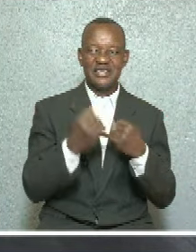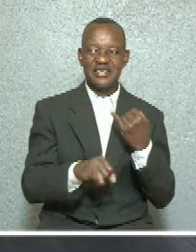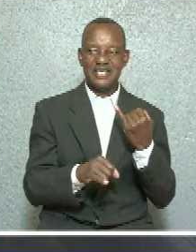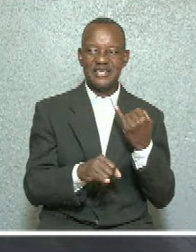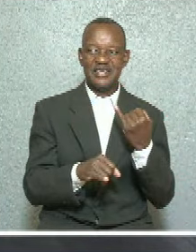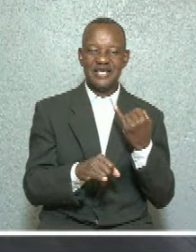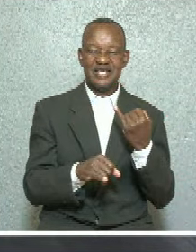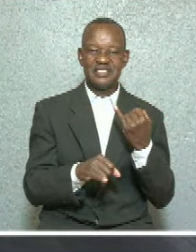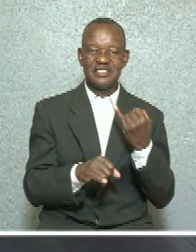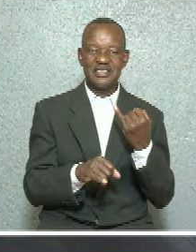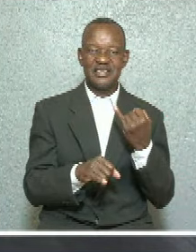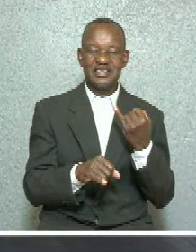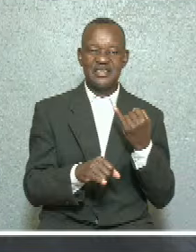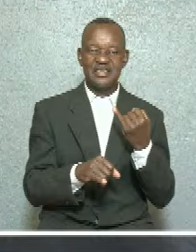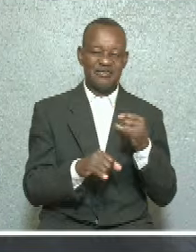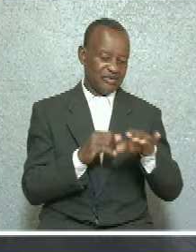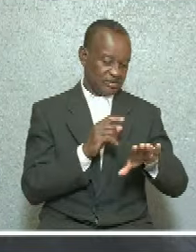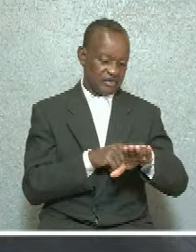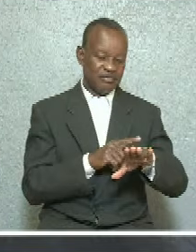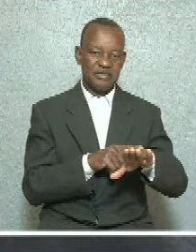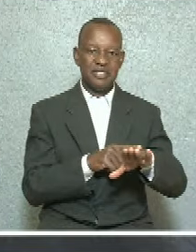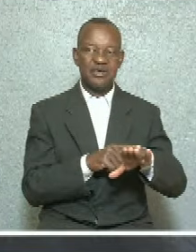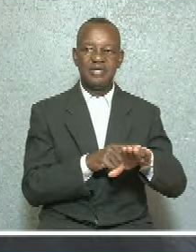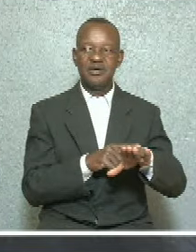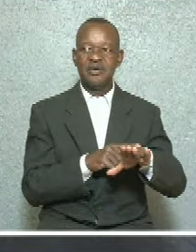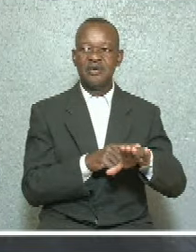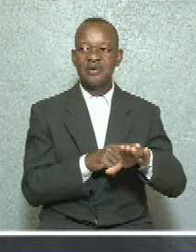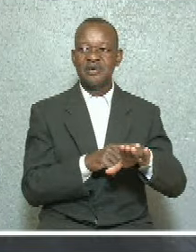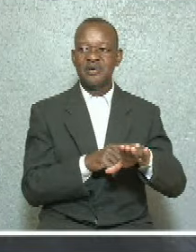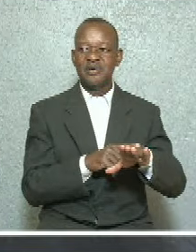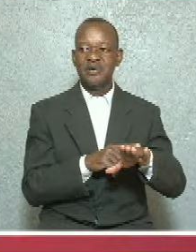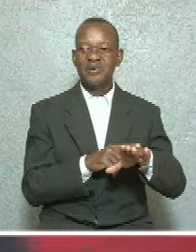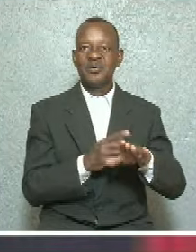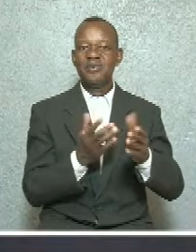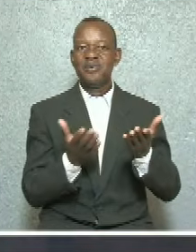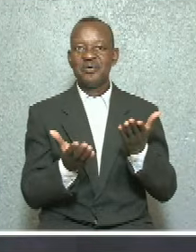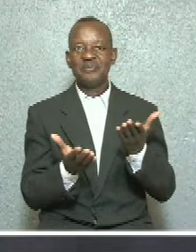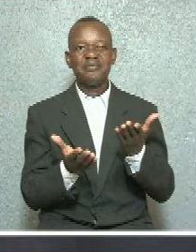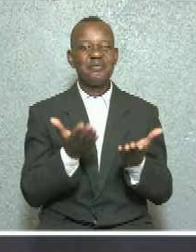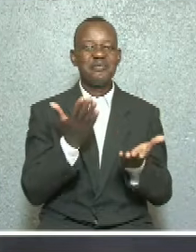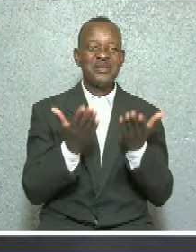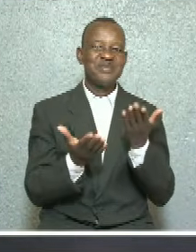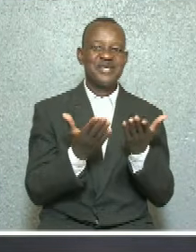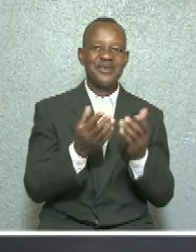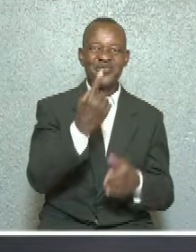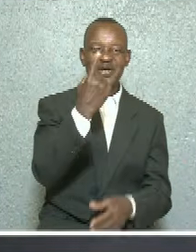last two? They look very sad.